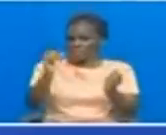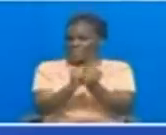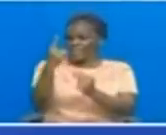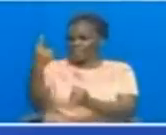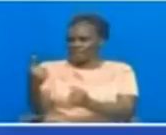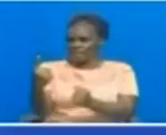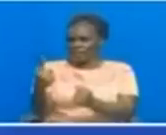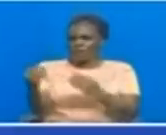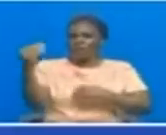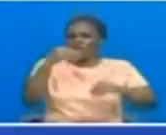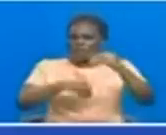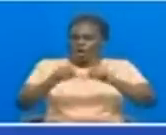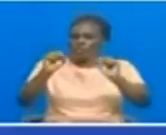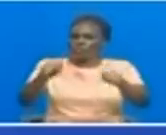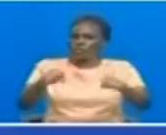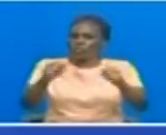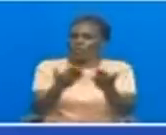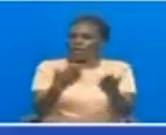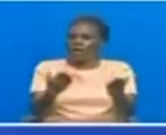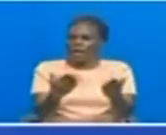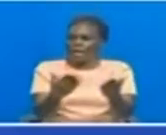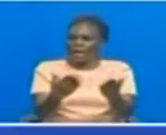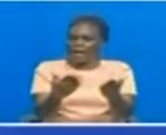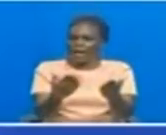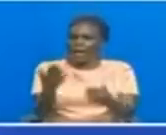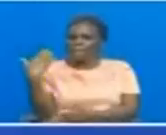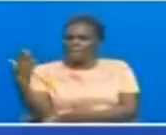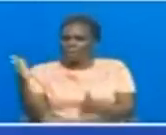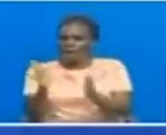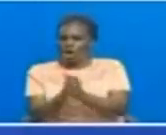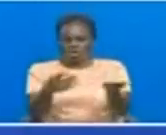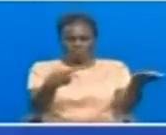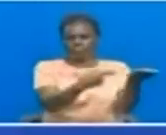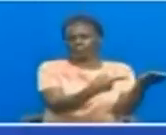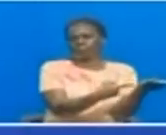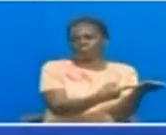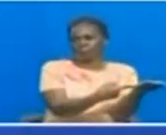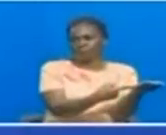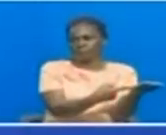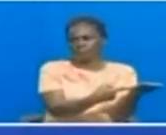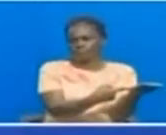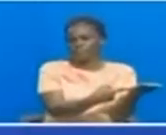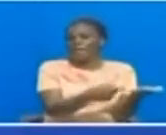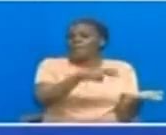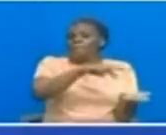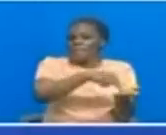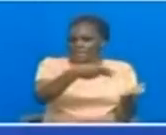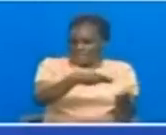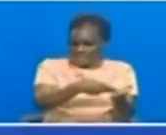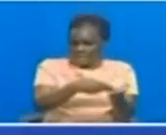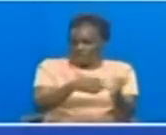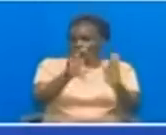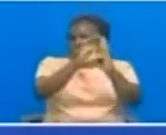says a vote can be cast either by manual vote mm-hmm. or electronically. Okay, yes, yes. So the drafters